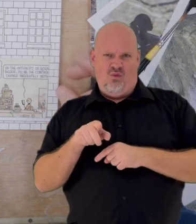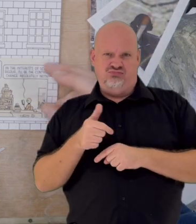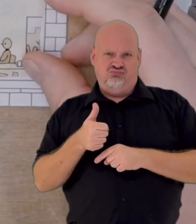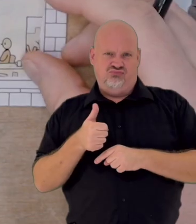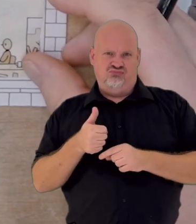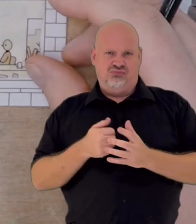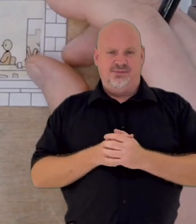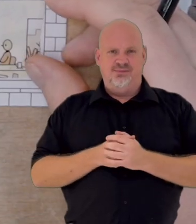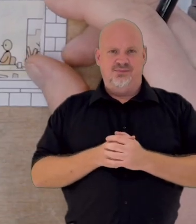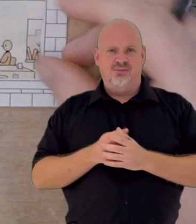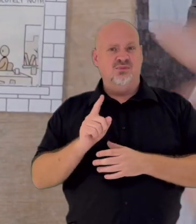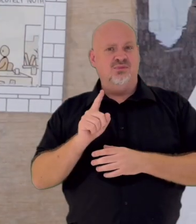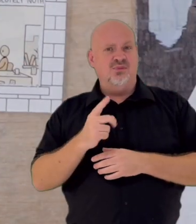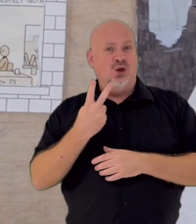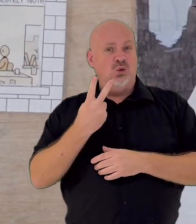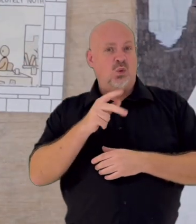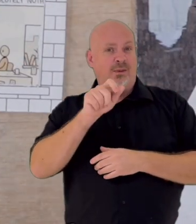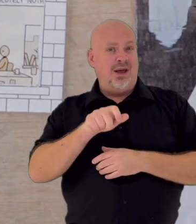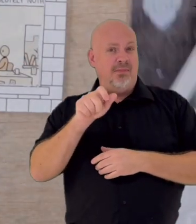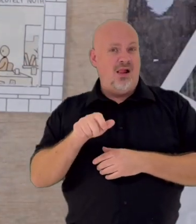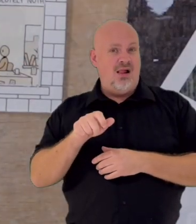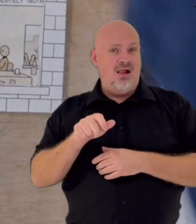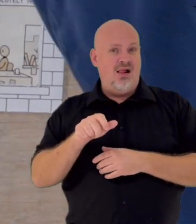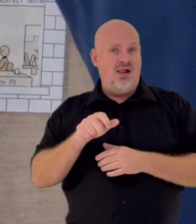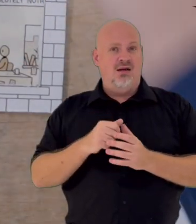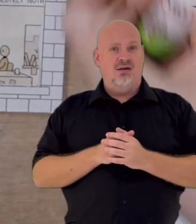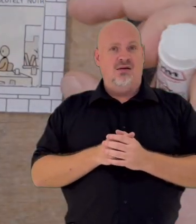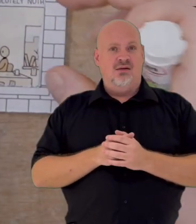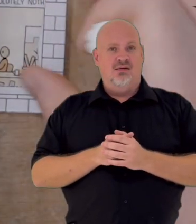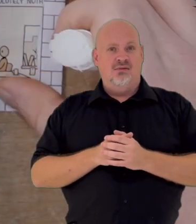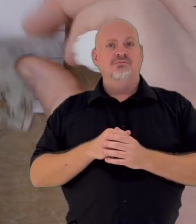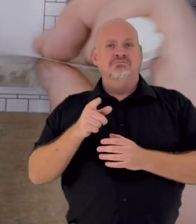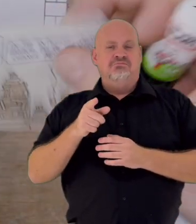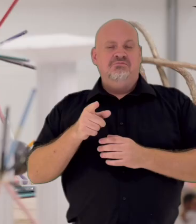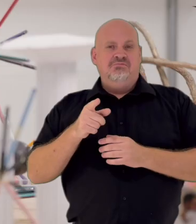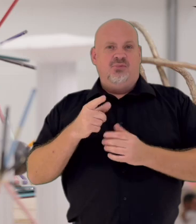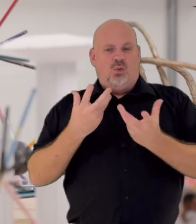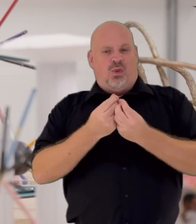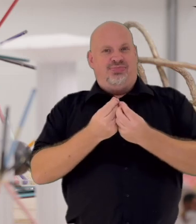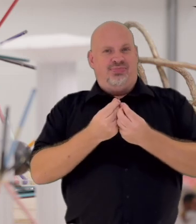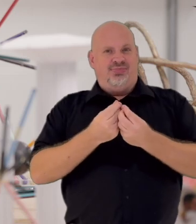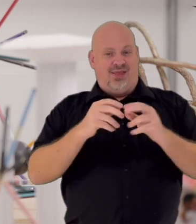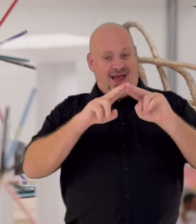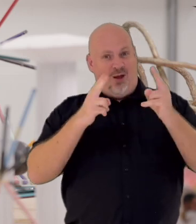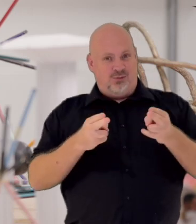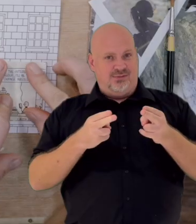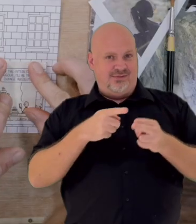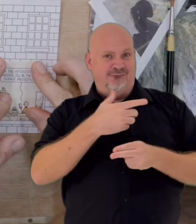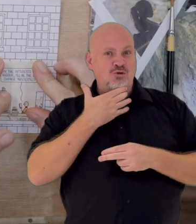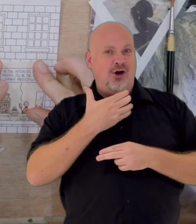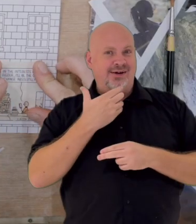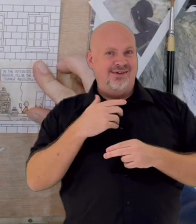It's two people, so they're going to be in the house with the frog.